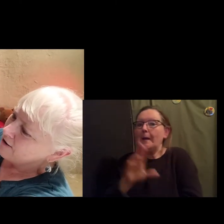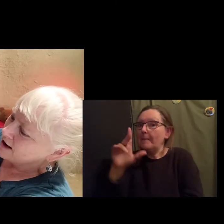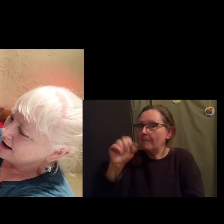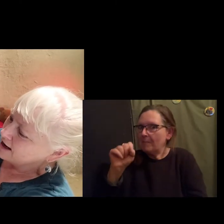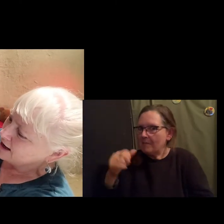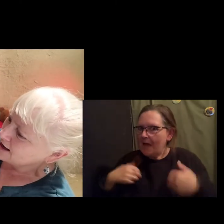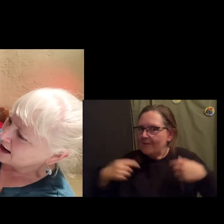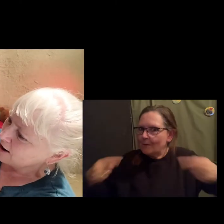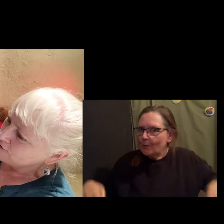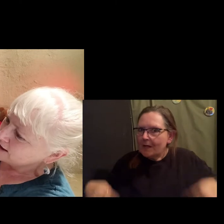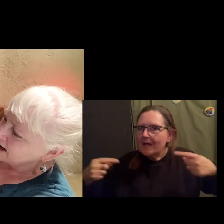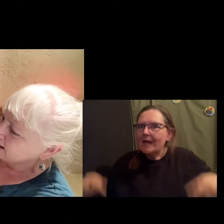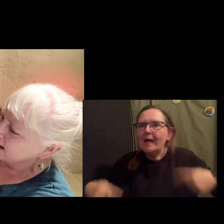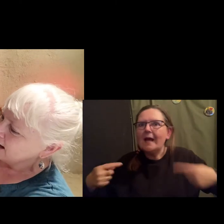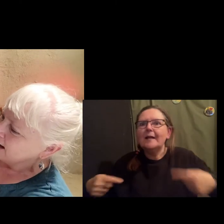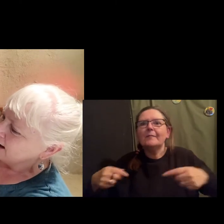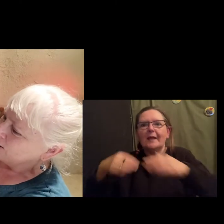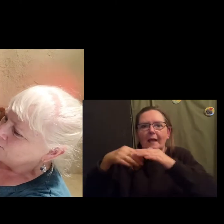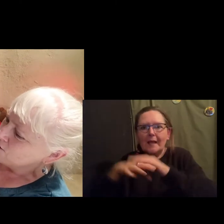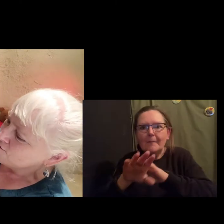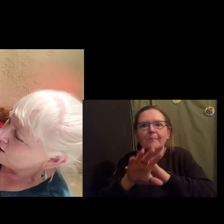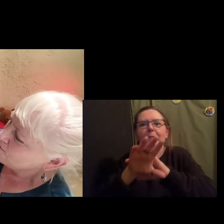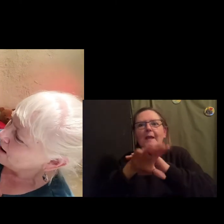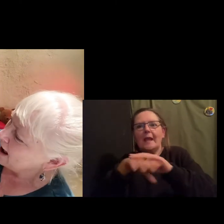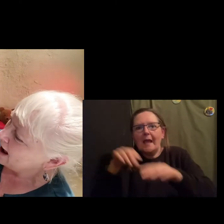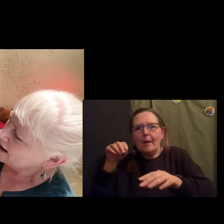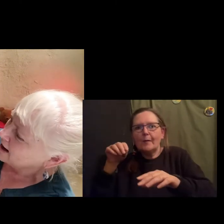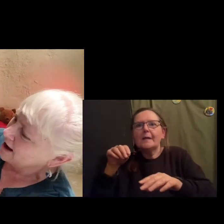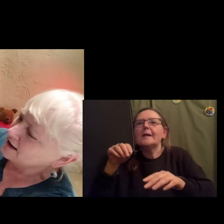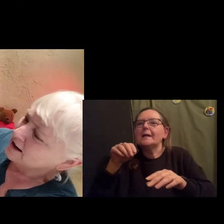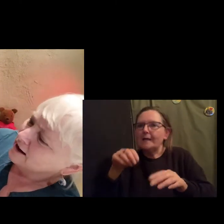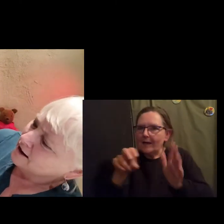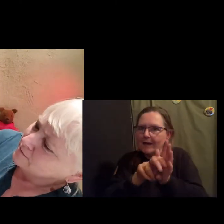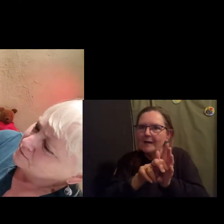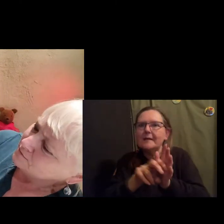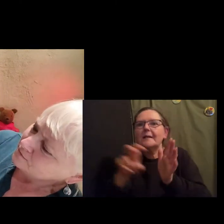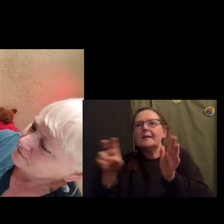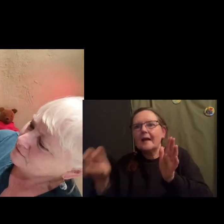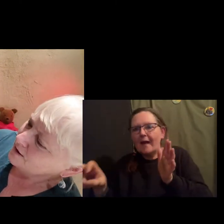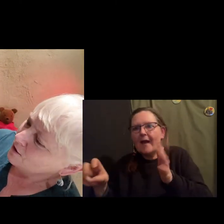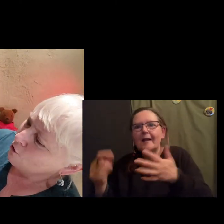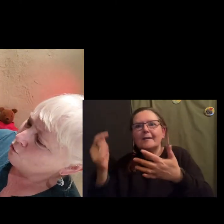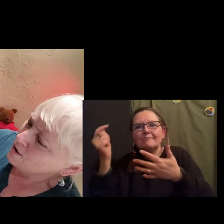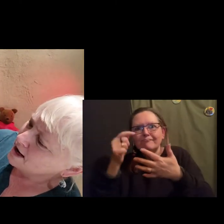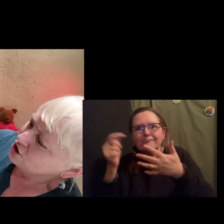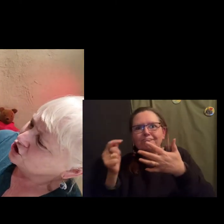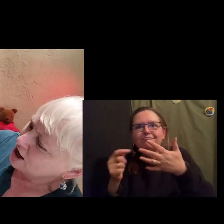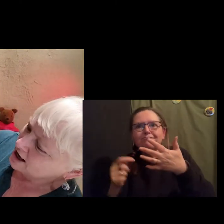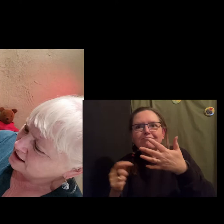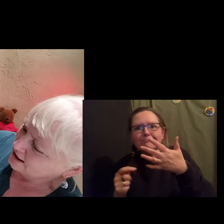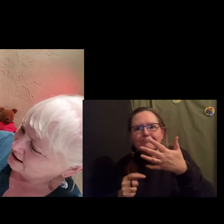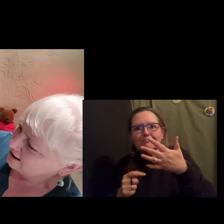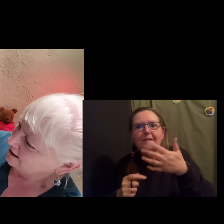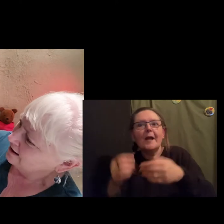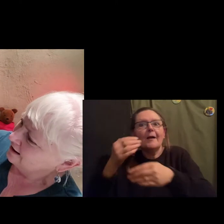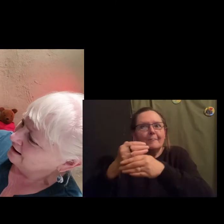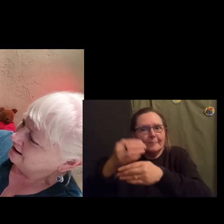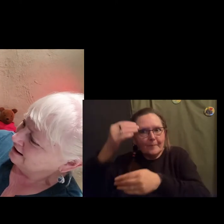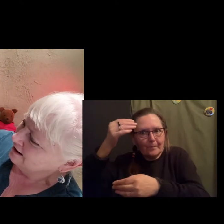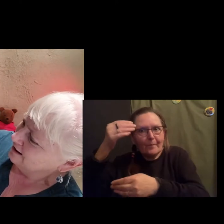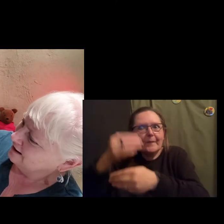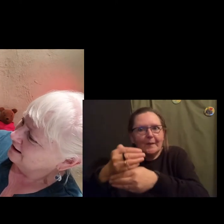and down, and in and out, and move on back, and open and shut.